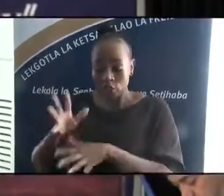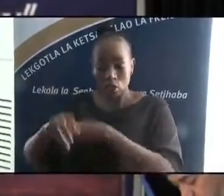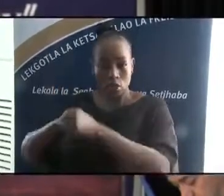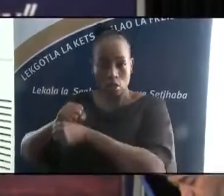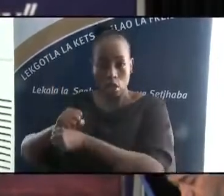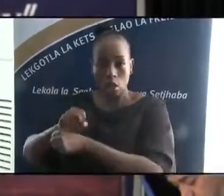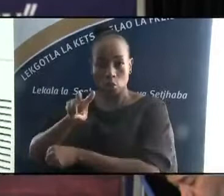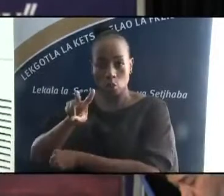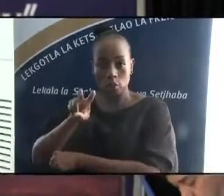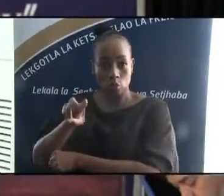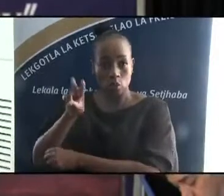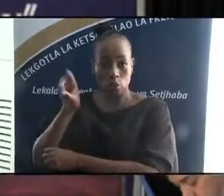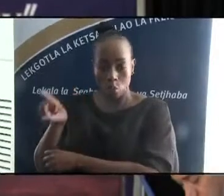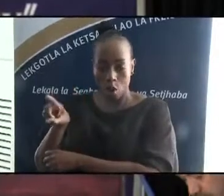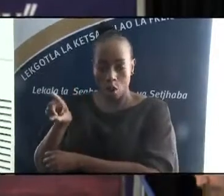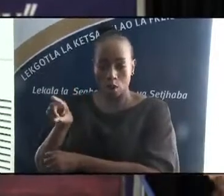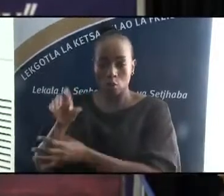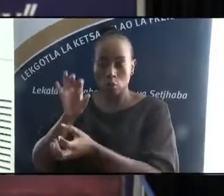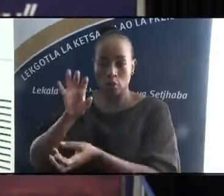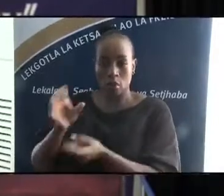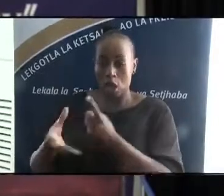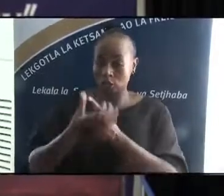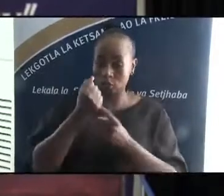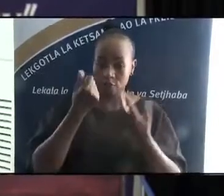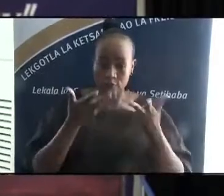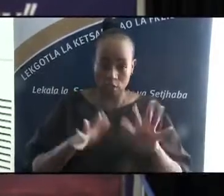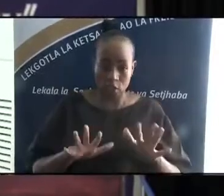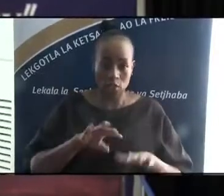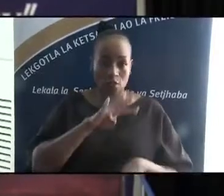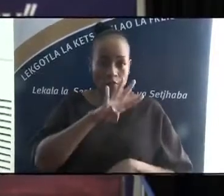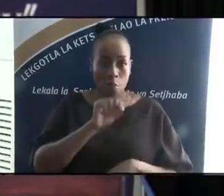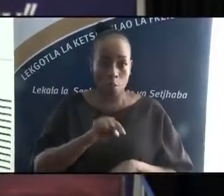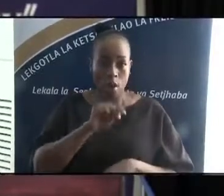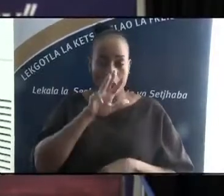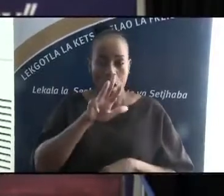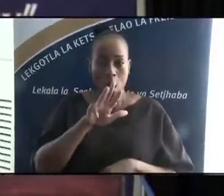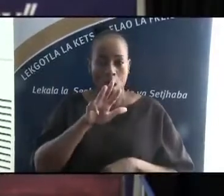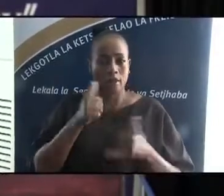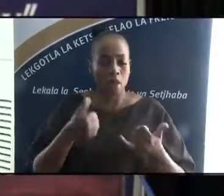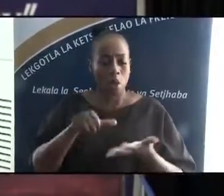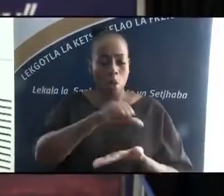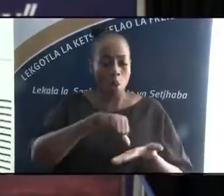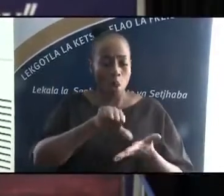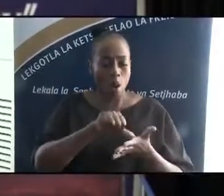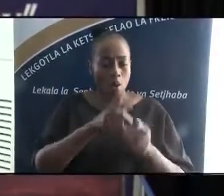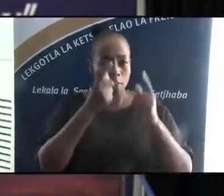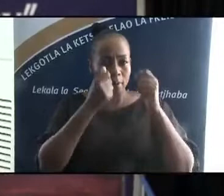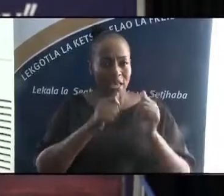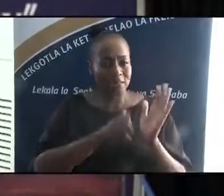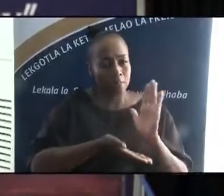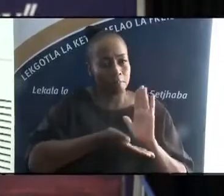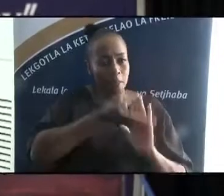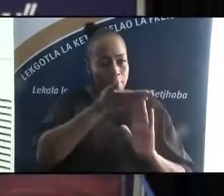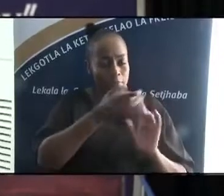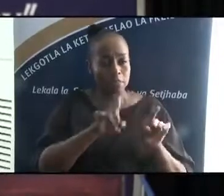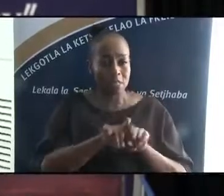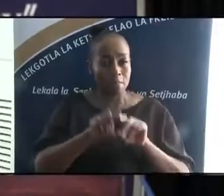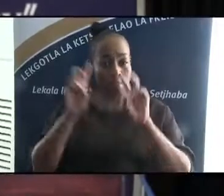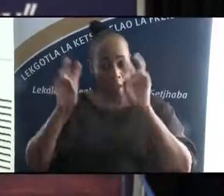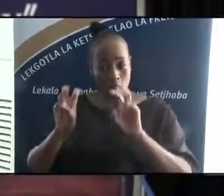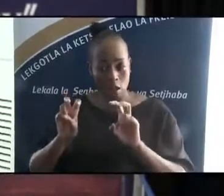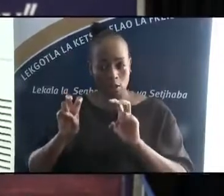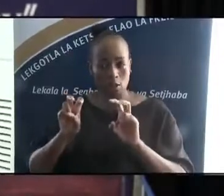2021 averaged at already 4.5%. With rising oil and fuel prices and electricity costs, it